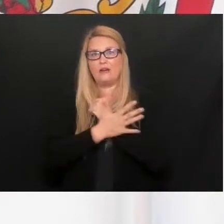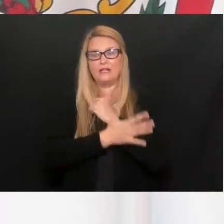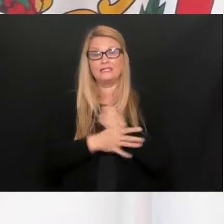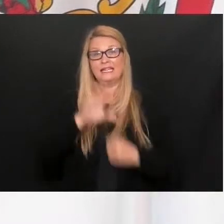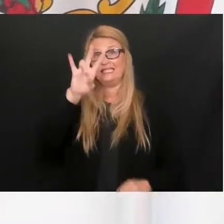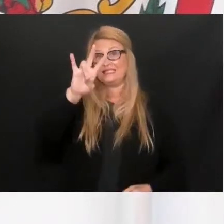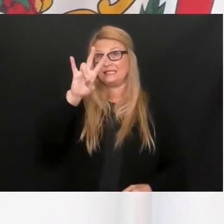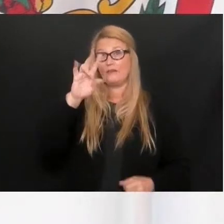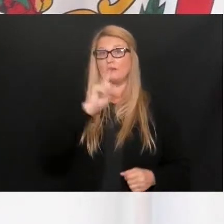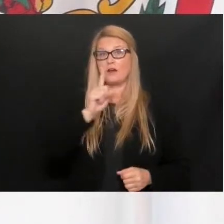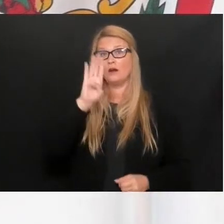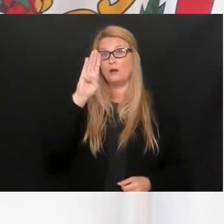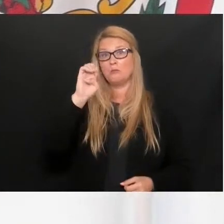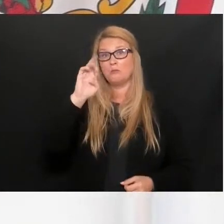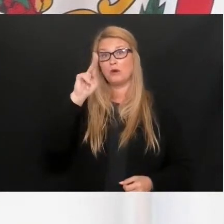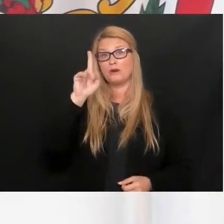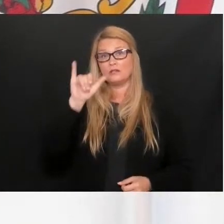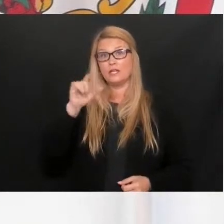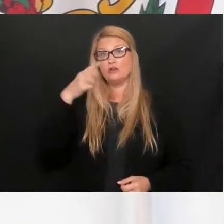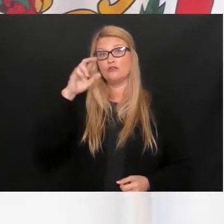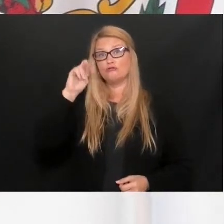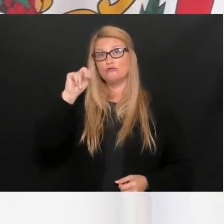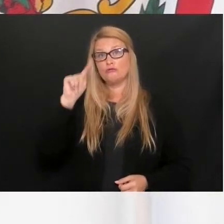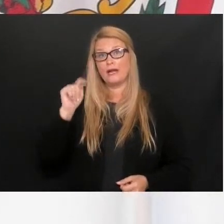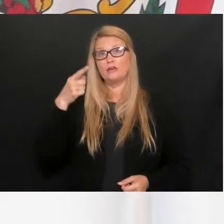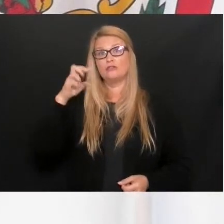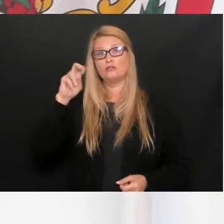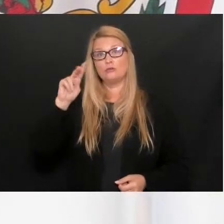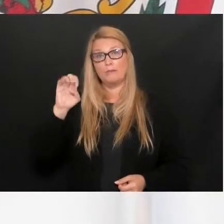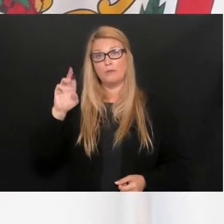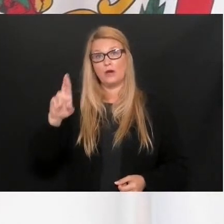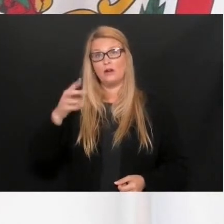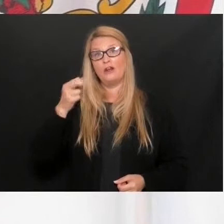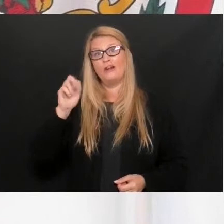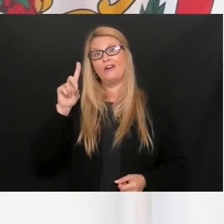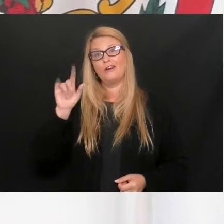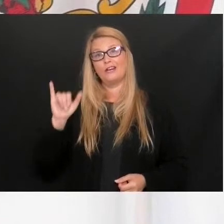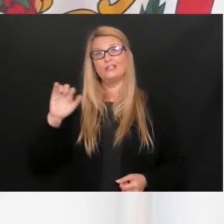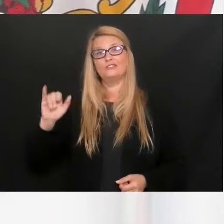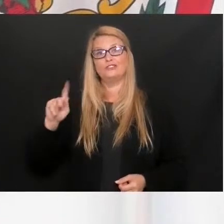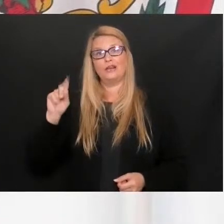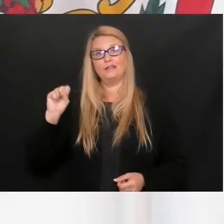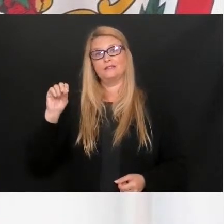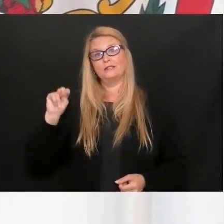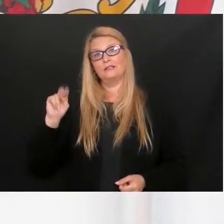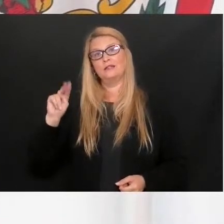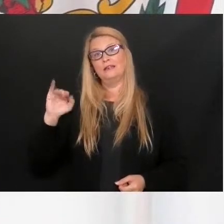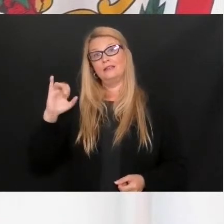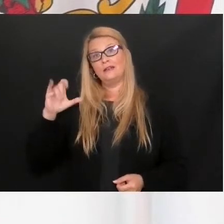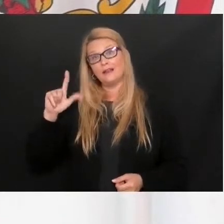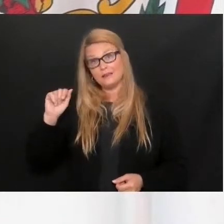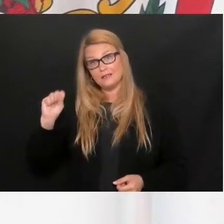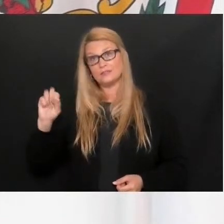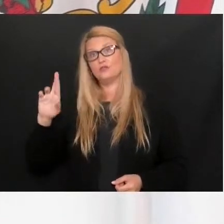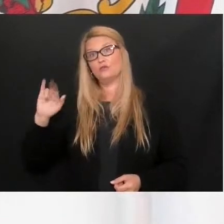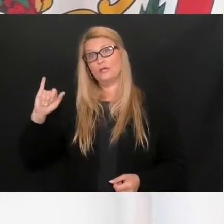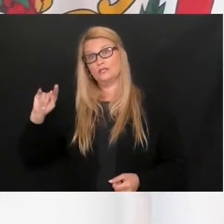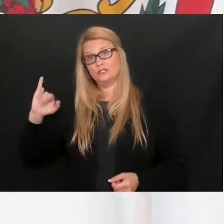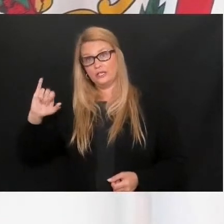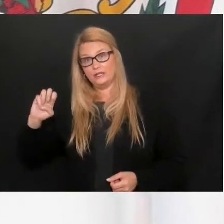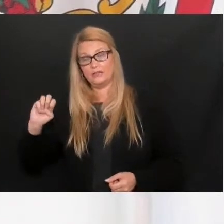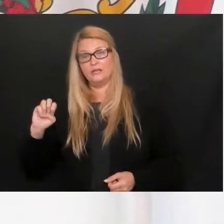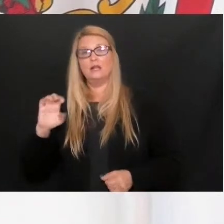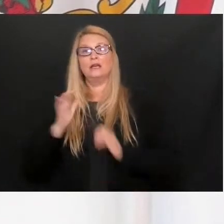Those 7 counties, Berkeley, Grant, Greenbrier, Hardy, Jackson, Nicholas, and Ritchie counties, we got to buckle up a little bit